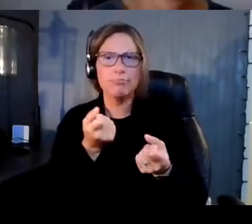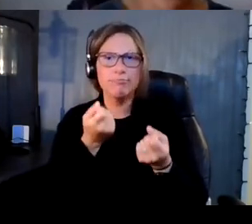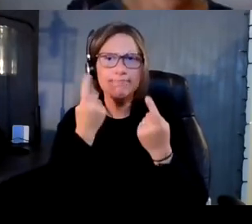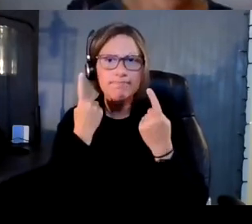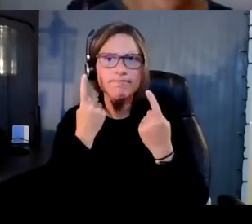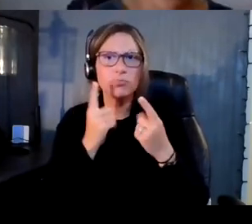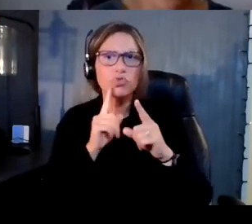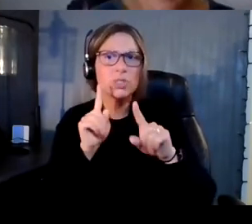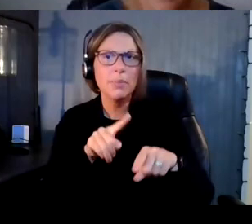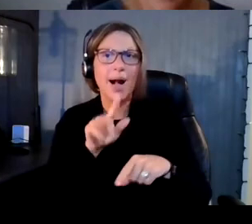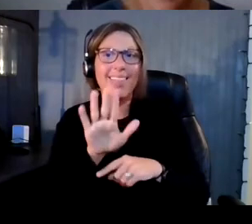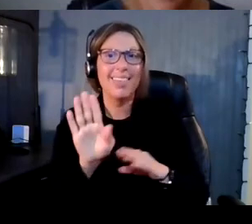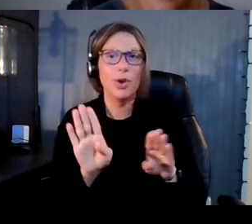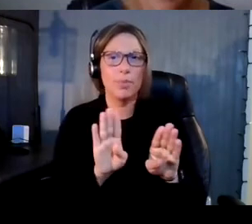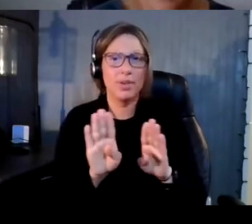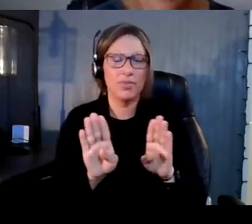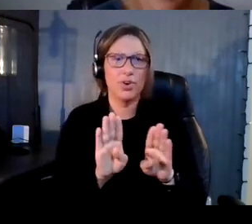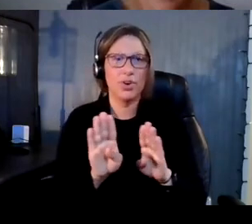so that's,